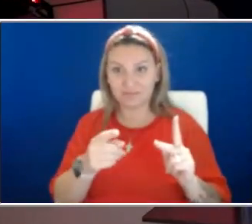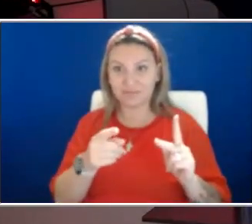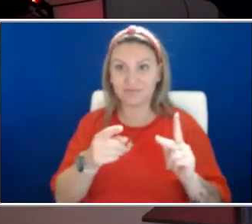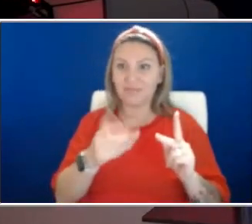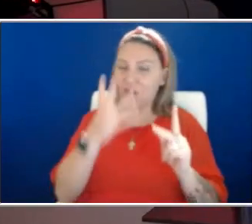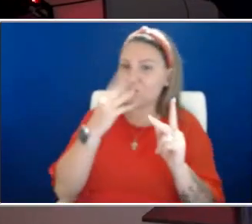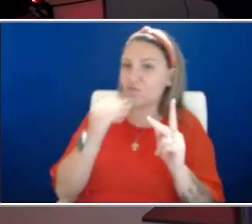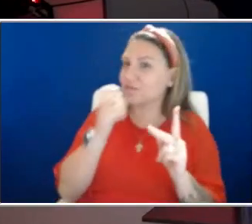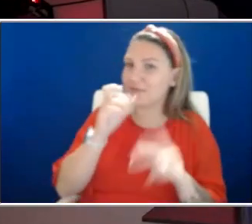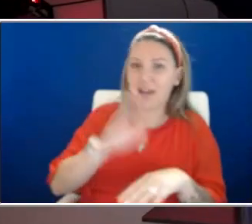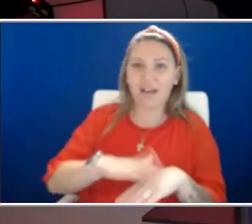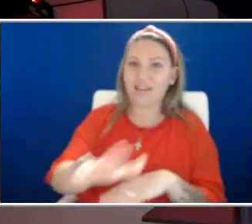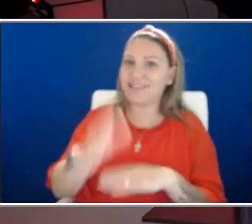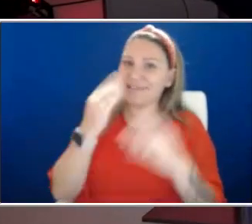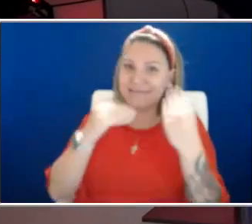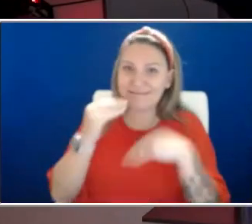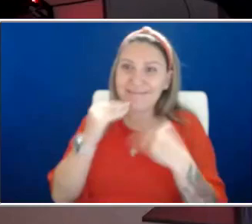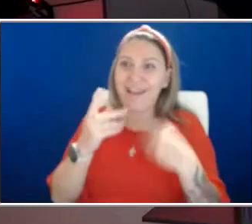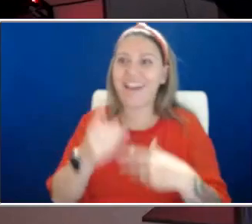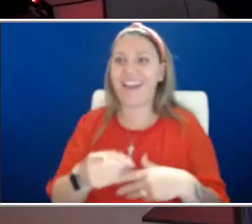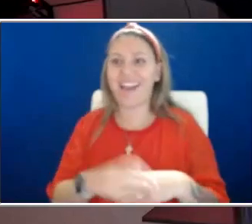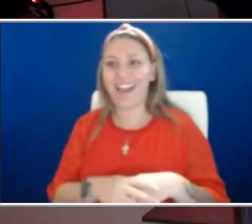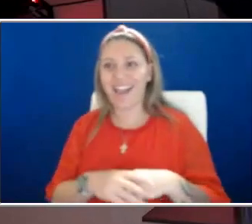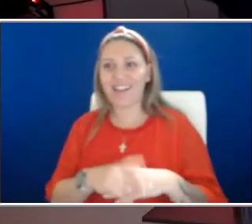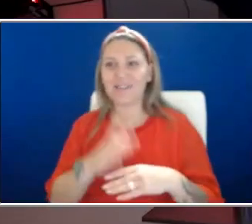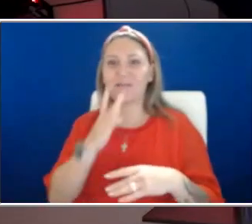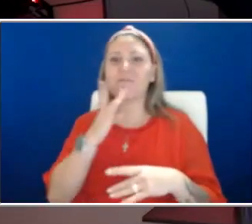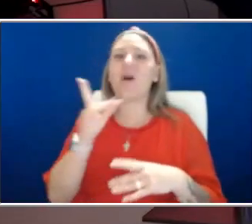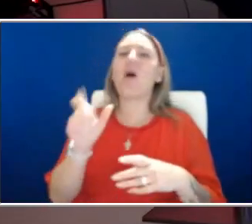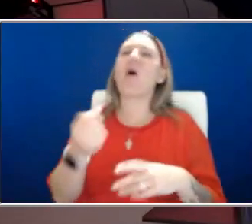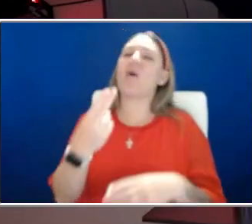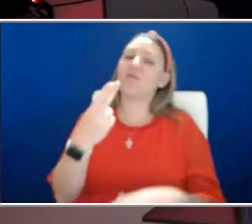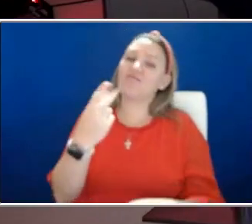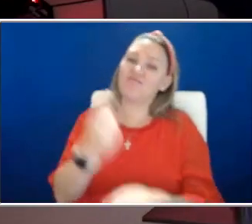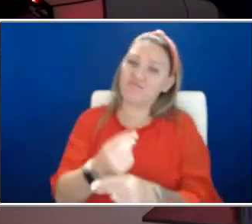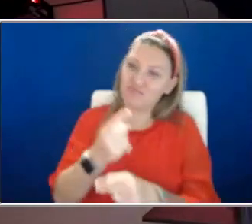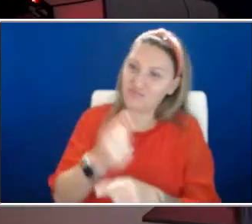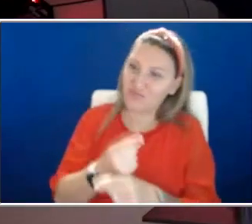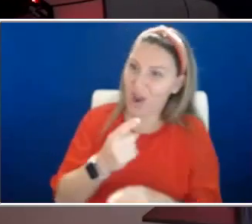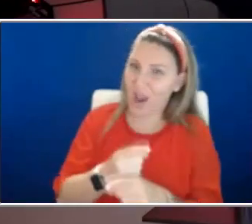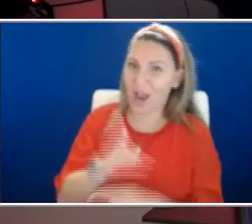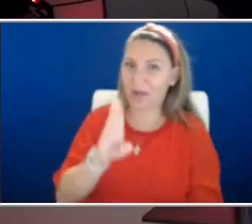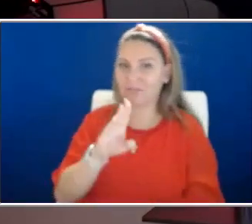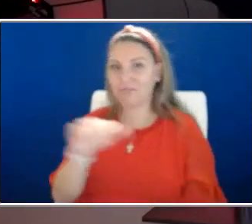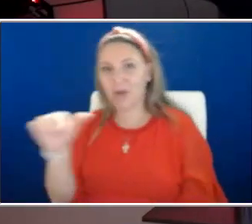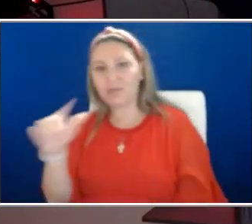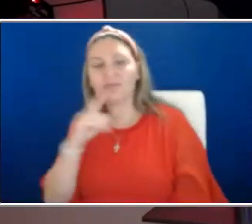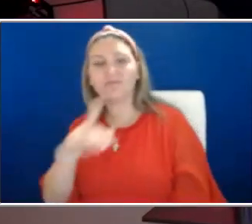I'm sorry. Not, it's only, oh, that's right. Bronco meat, barbecue bronco meat for you.